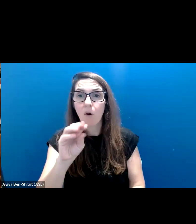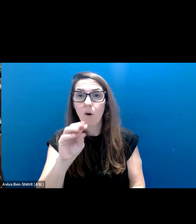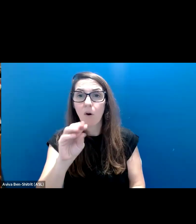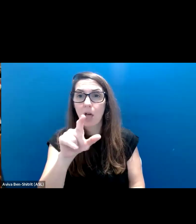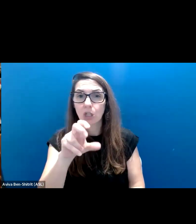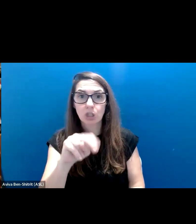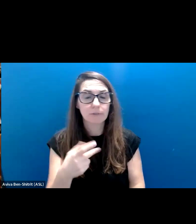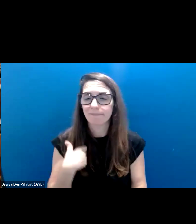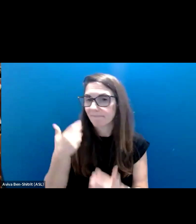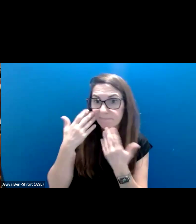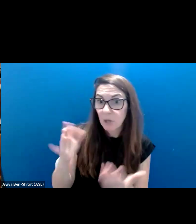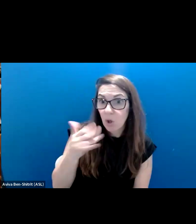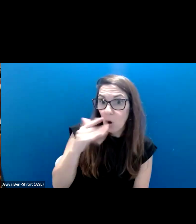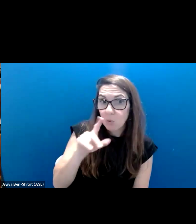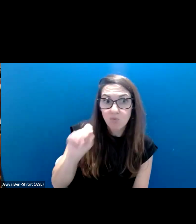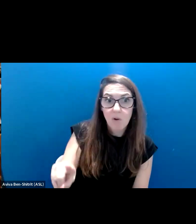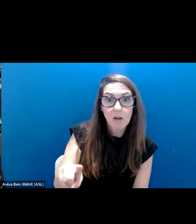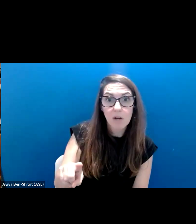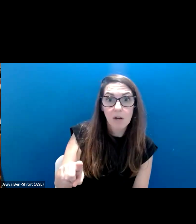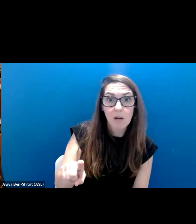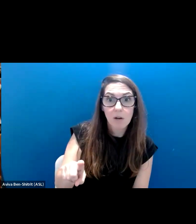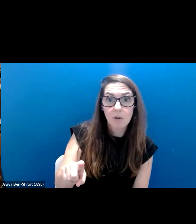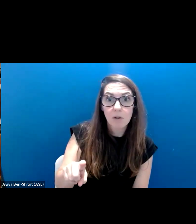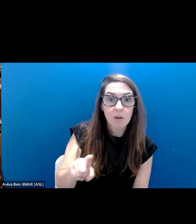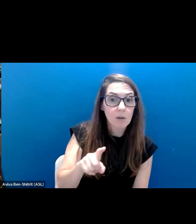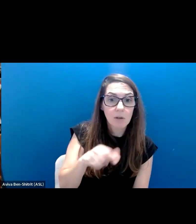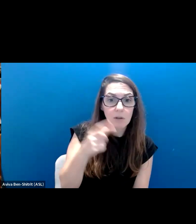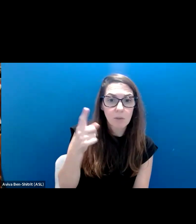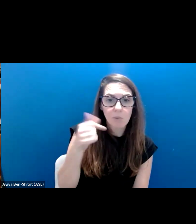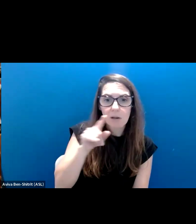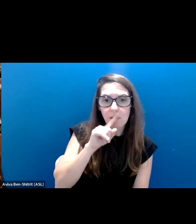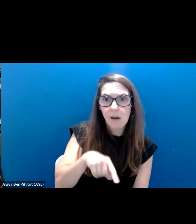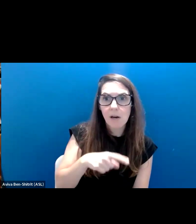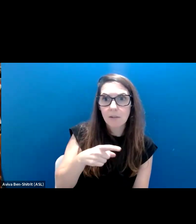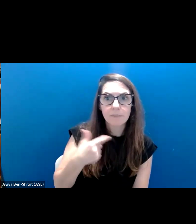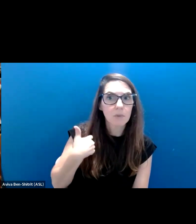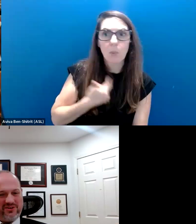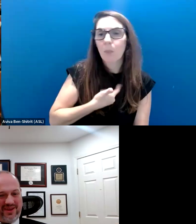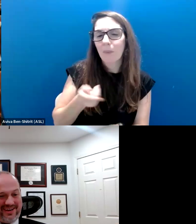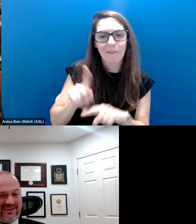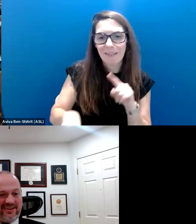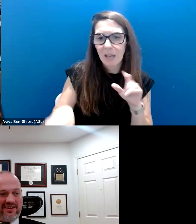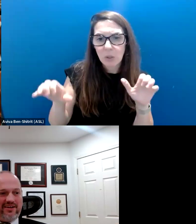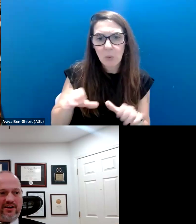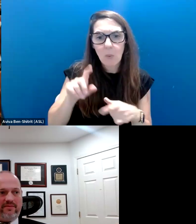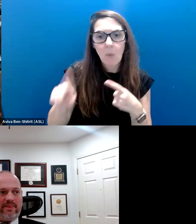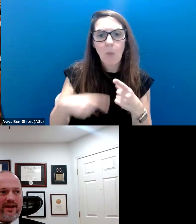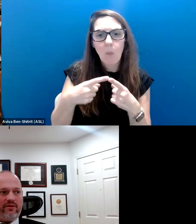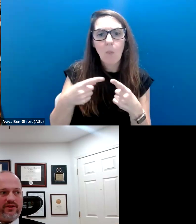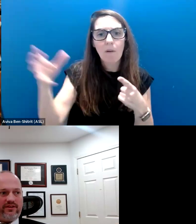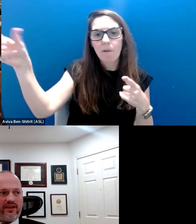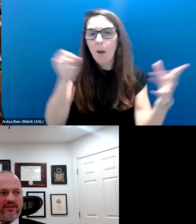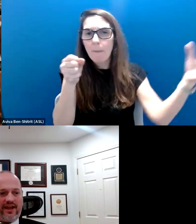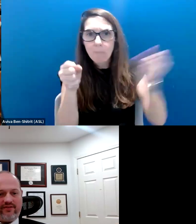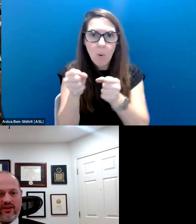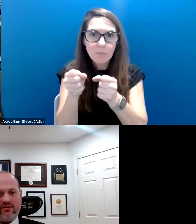I don't know. That's a good question. I mean, we can't do much about when appointments are made. I